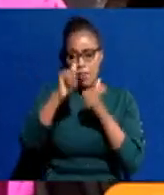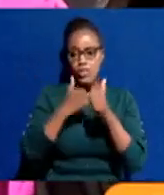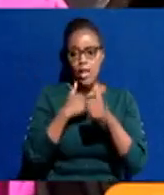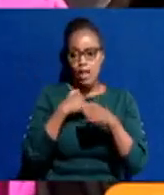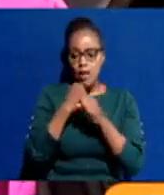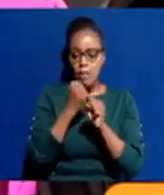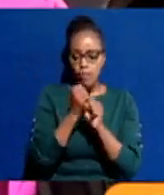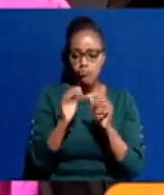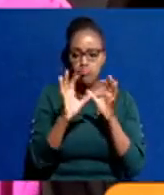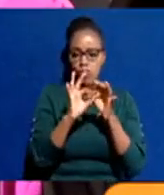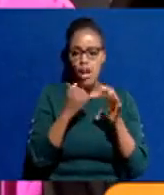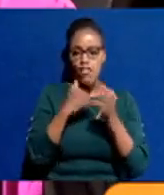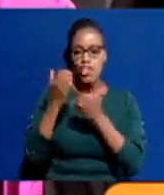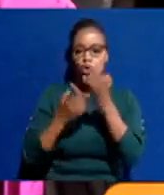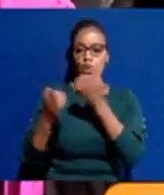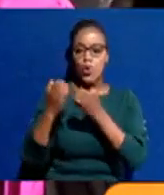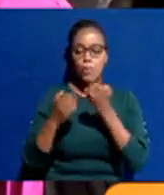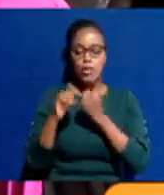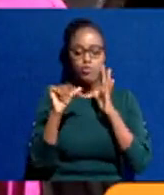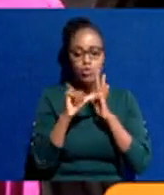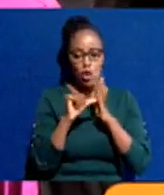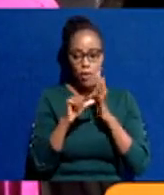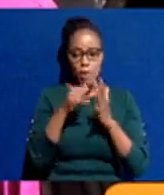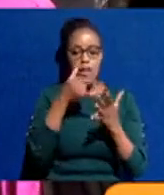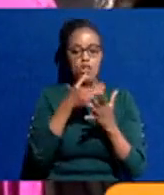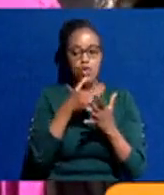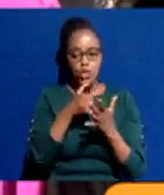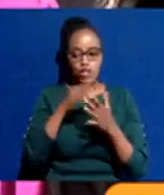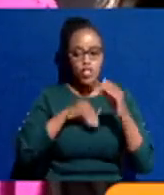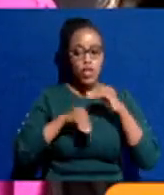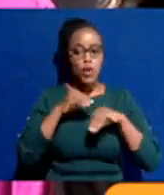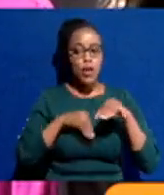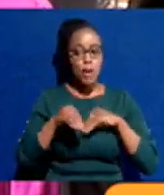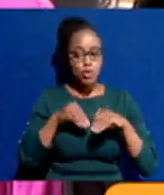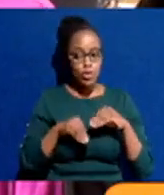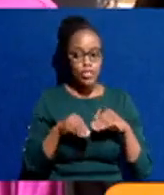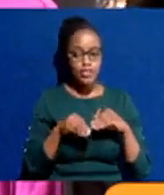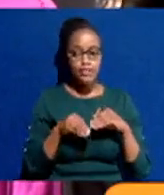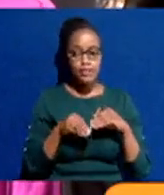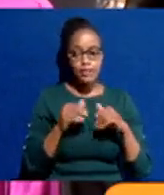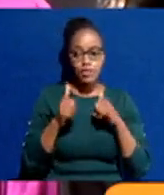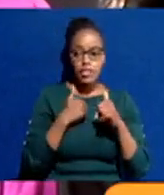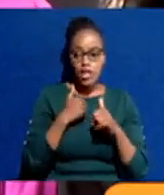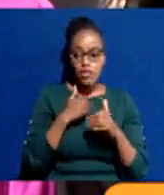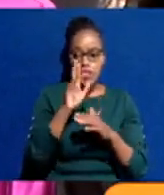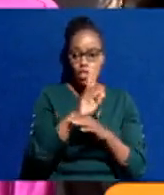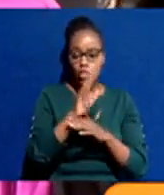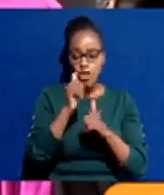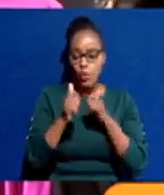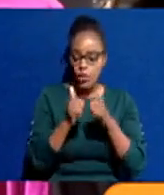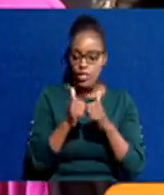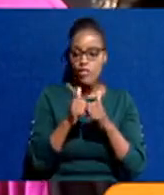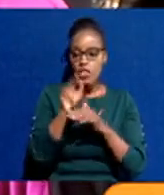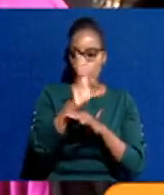country into economic mess, including the corruption-ridden consumption